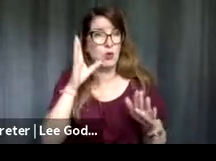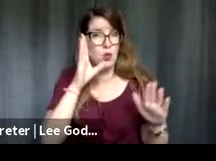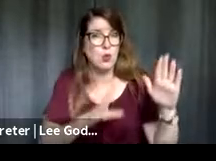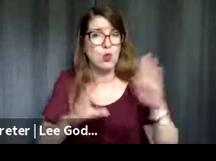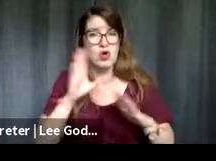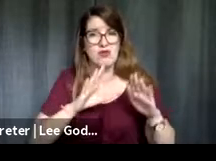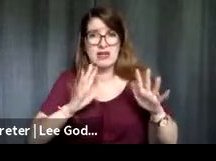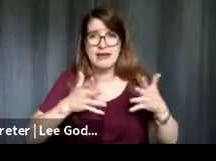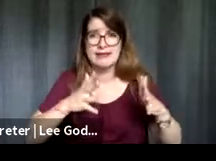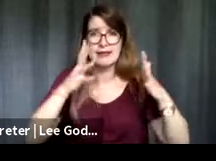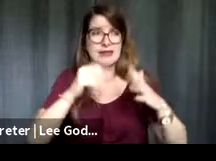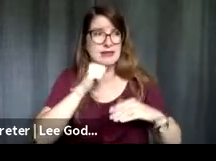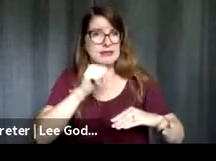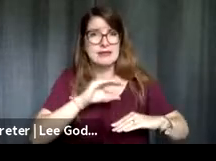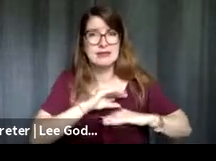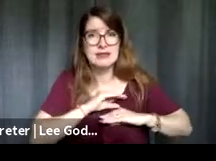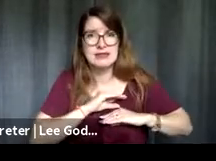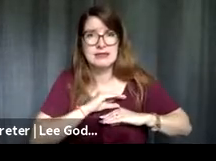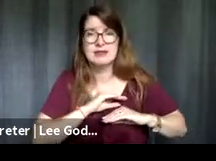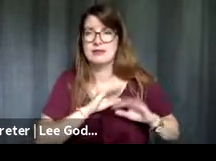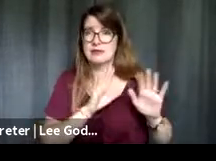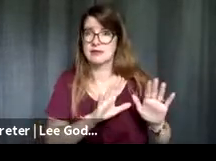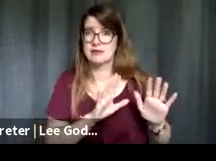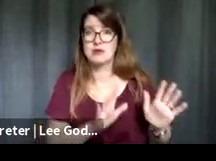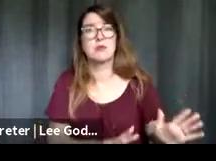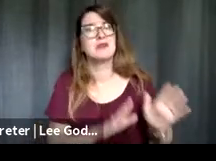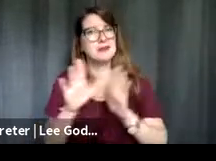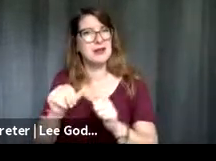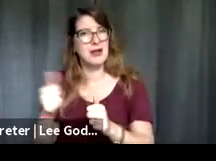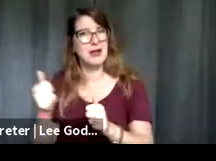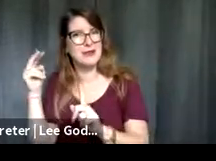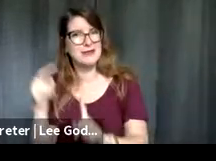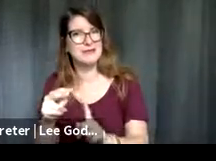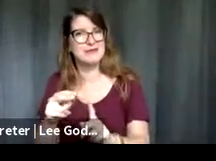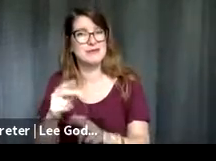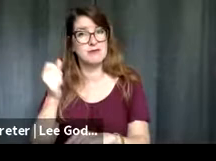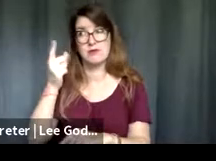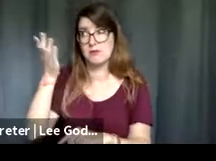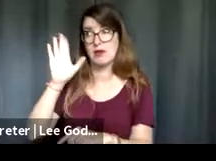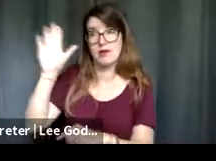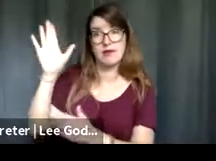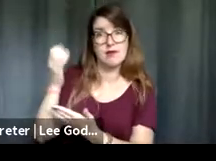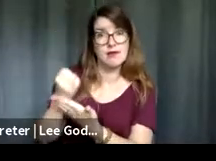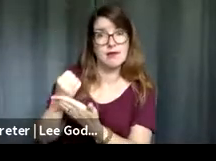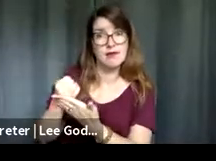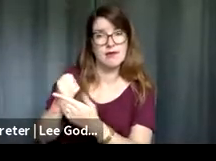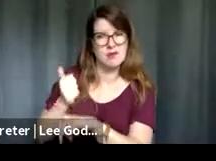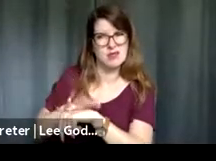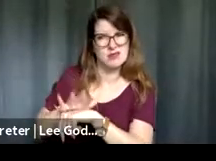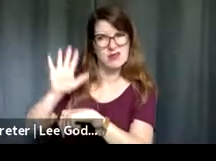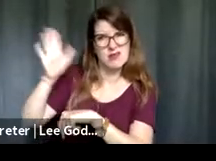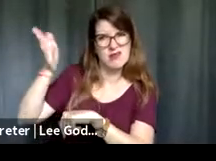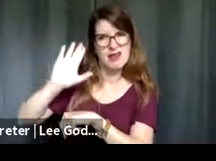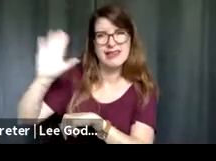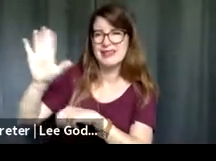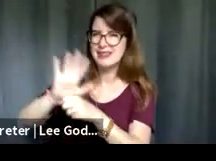discontentment. But there's another way to play if Jesus is telling the truth. It's in God's economics, which is based on God's